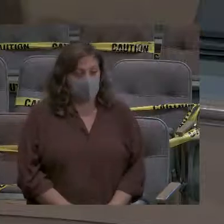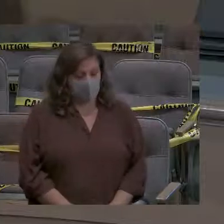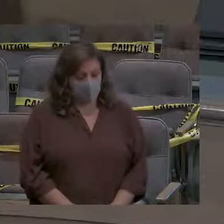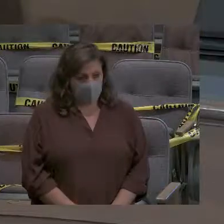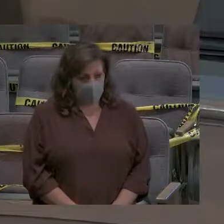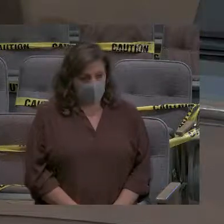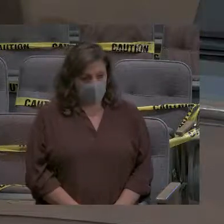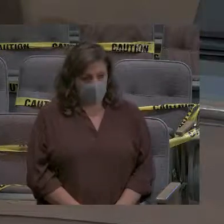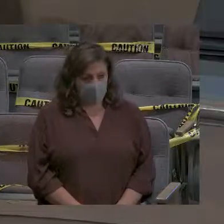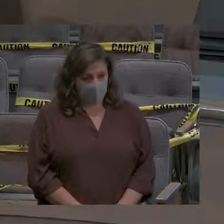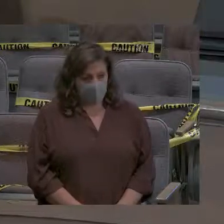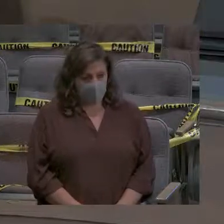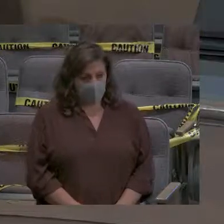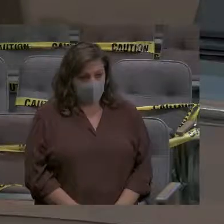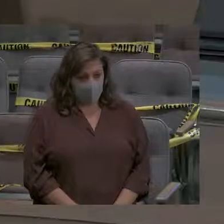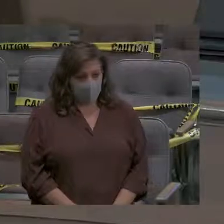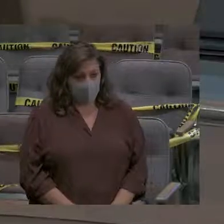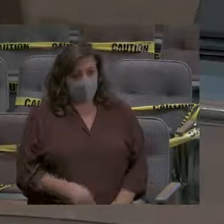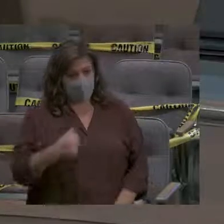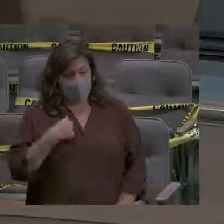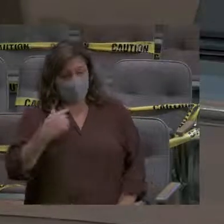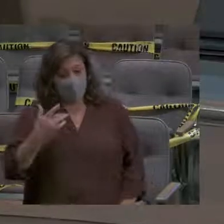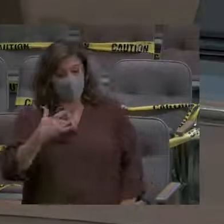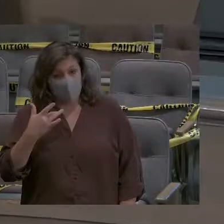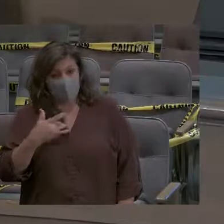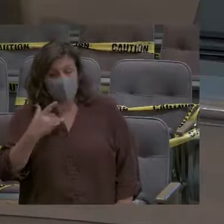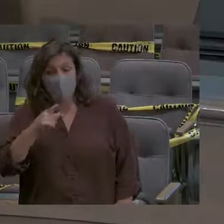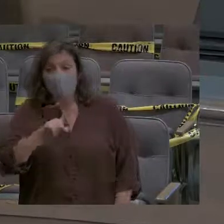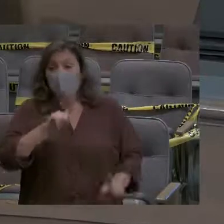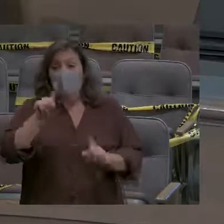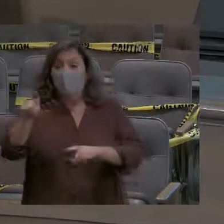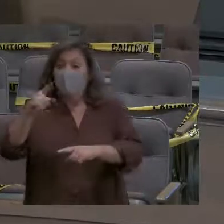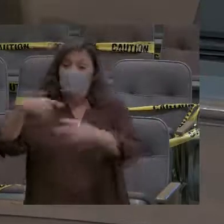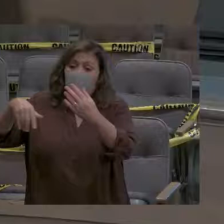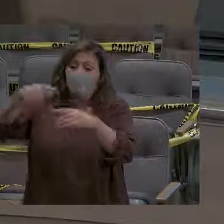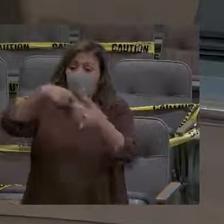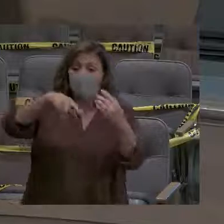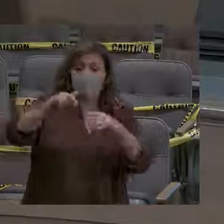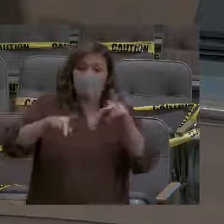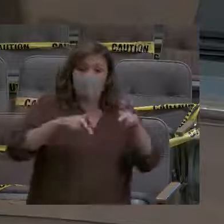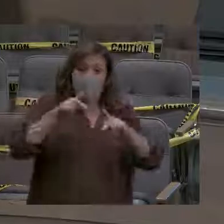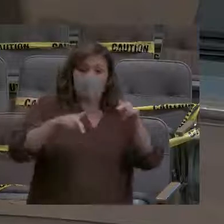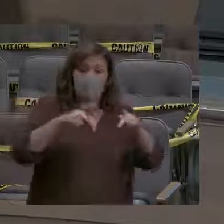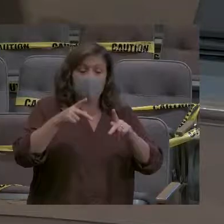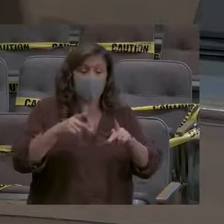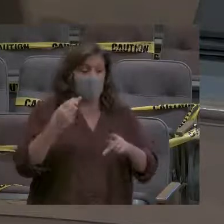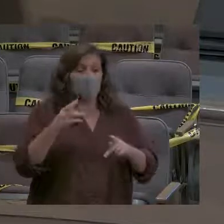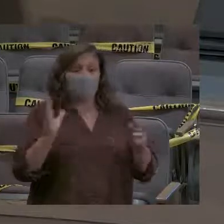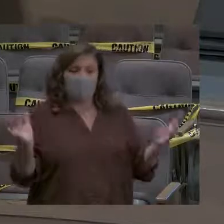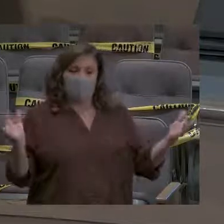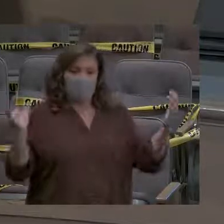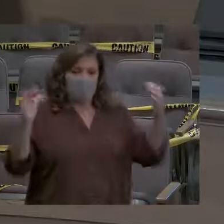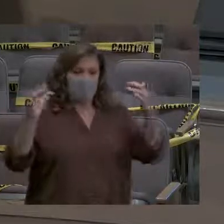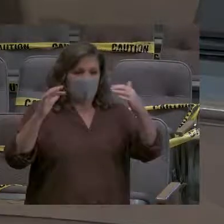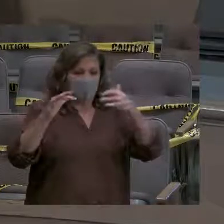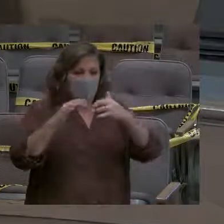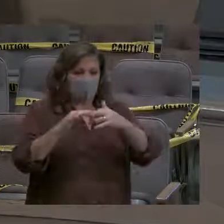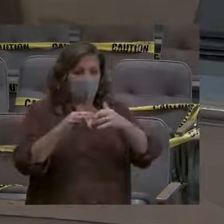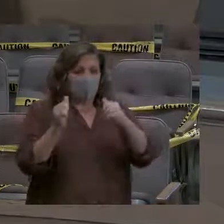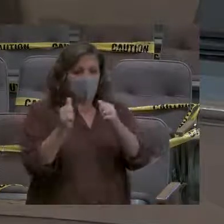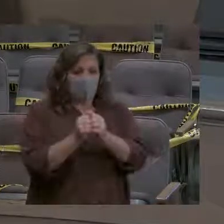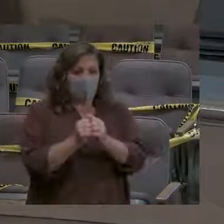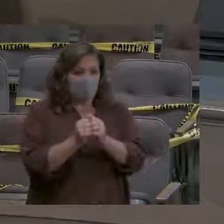And, you know, my feeling is this, if you're out in public, if you're in an arena where you're gathering